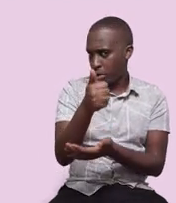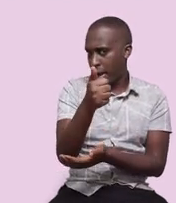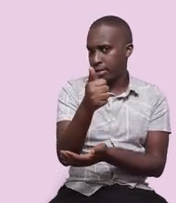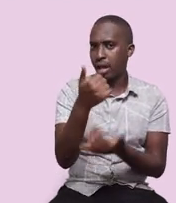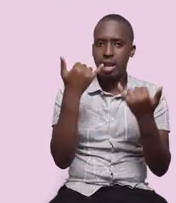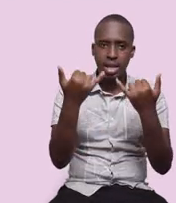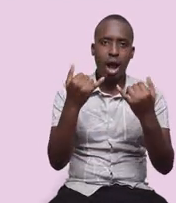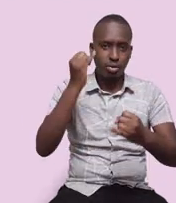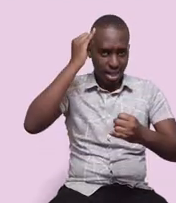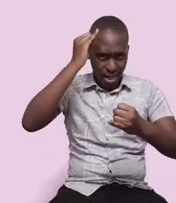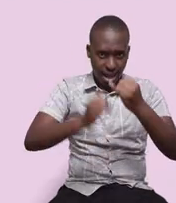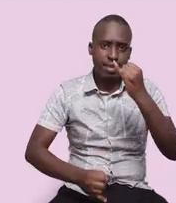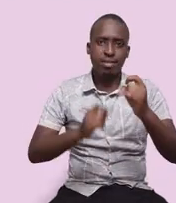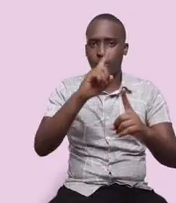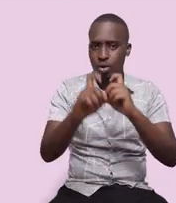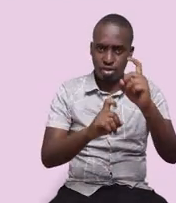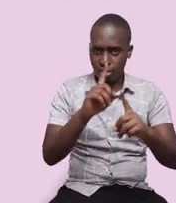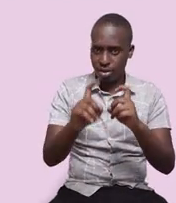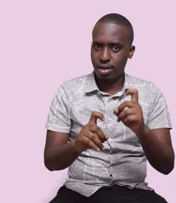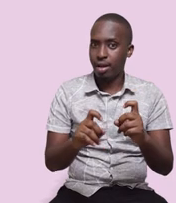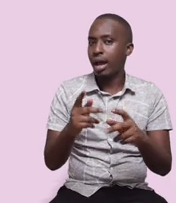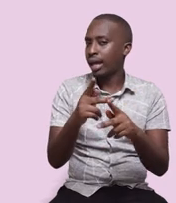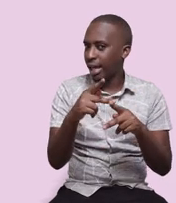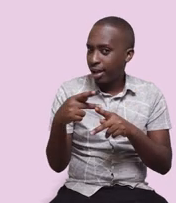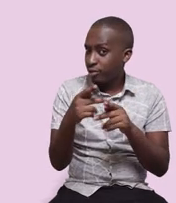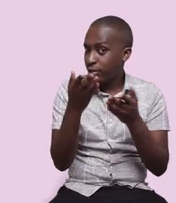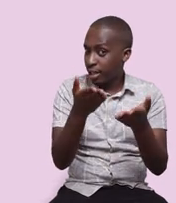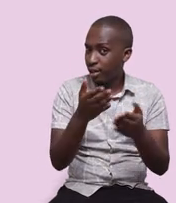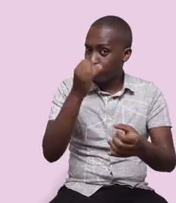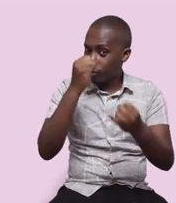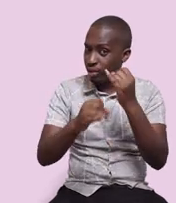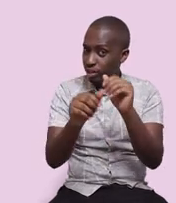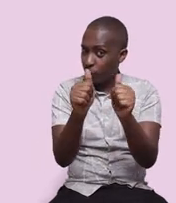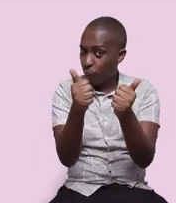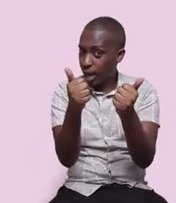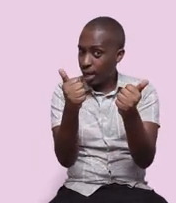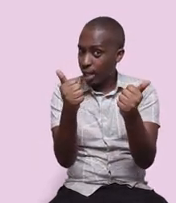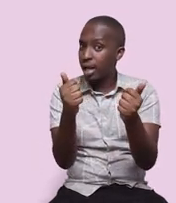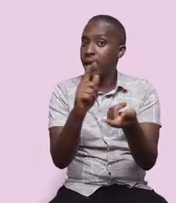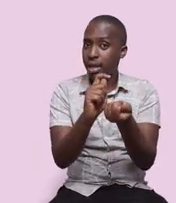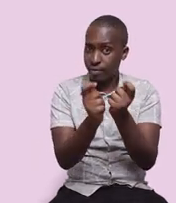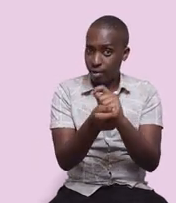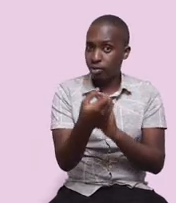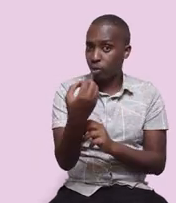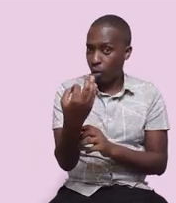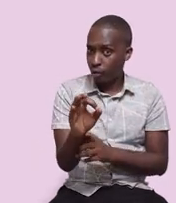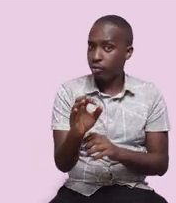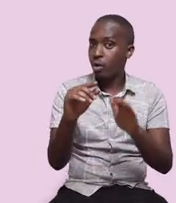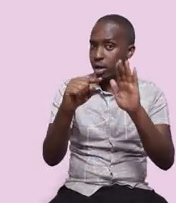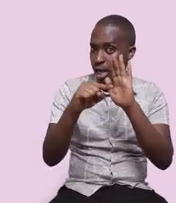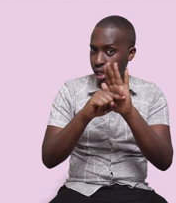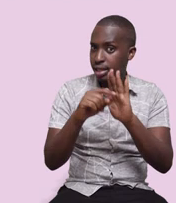Right. Now the last question. Be careful here to finish well. The inverse of